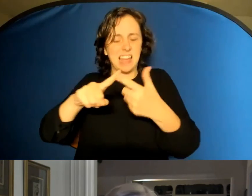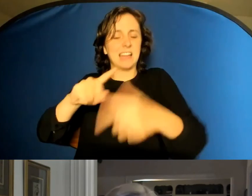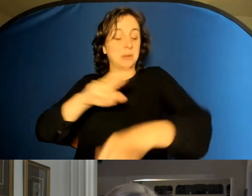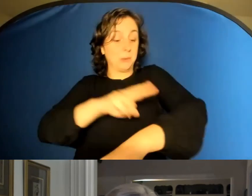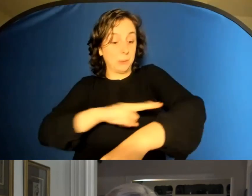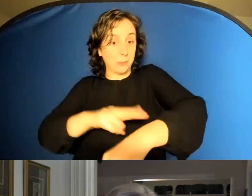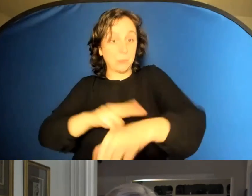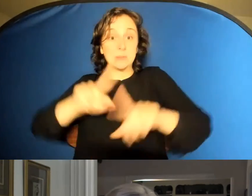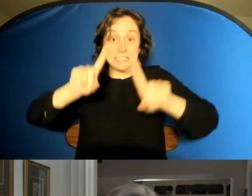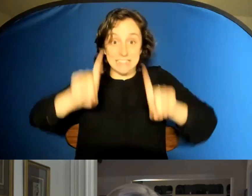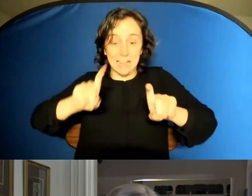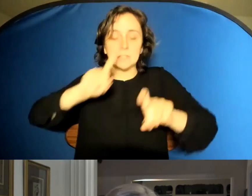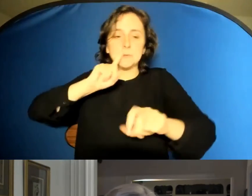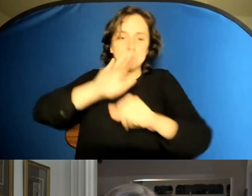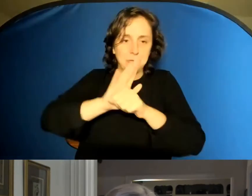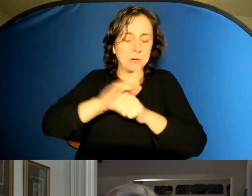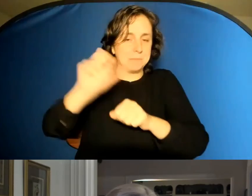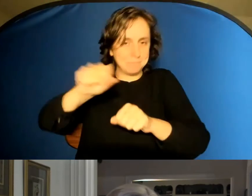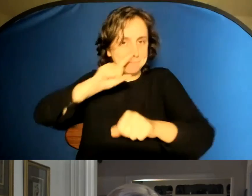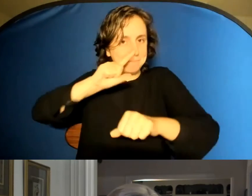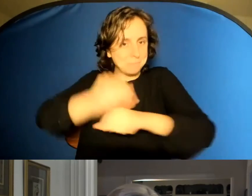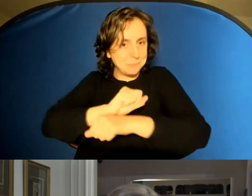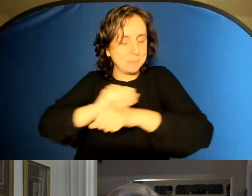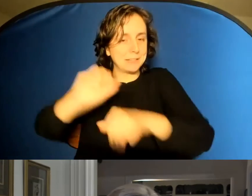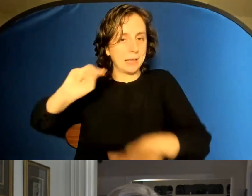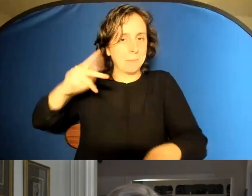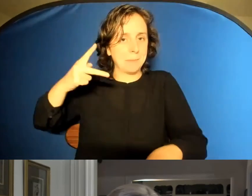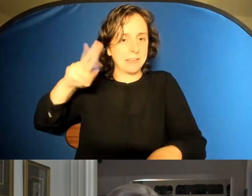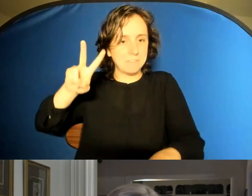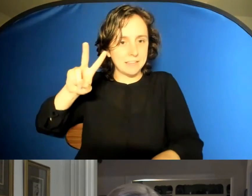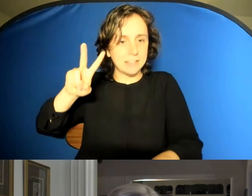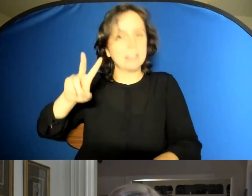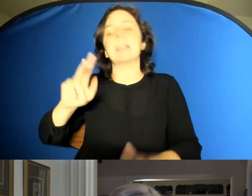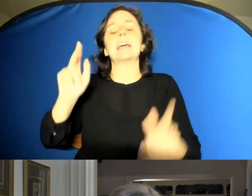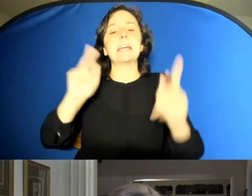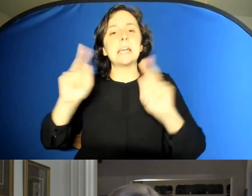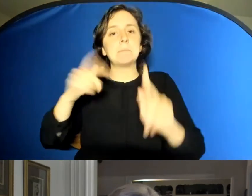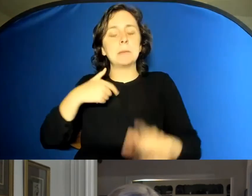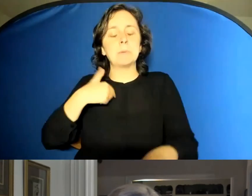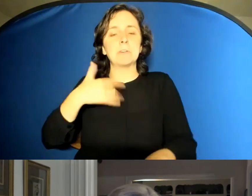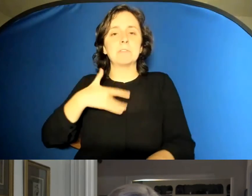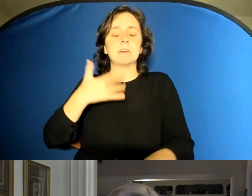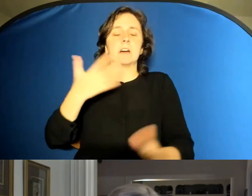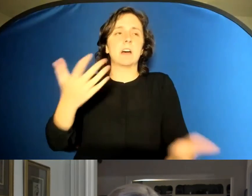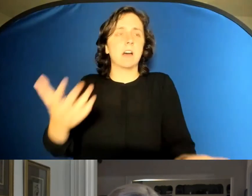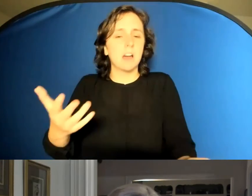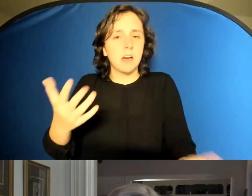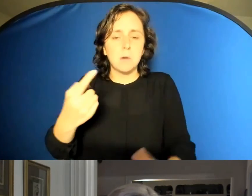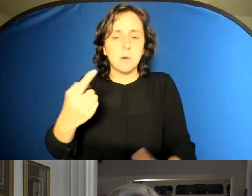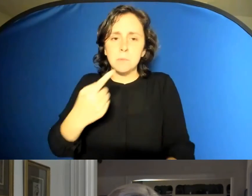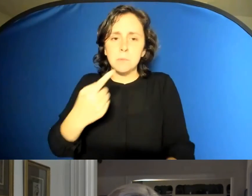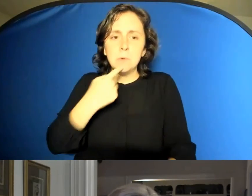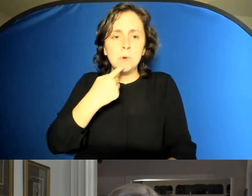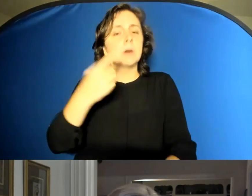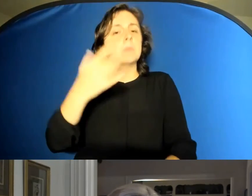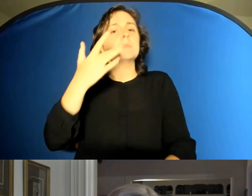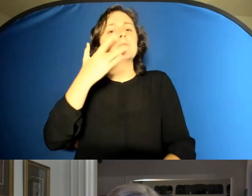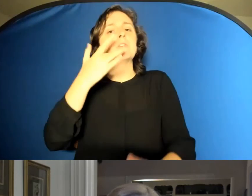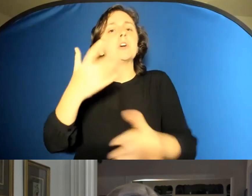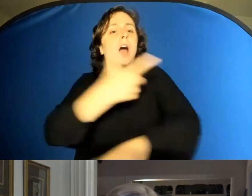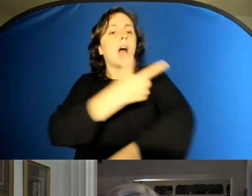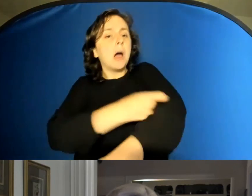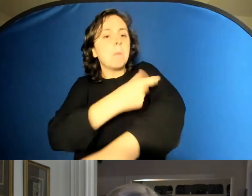that, you want to, people want to get, blood drawn or, swab, so, like they want to know